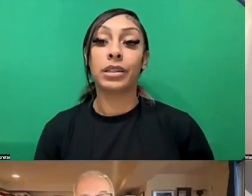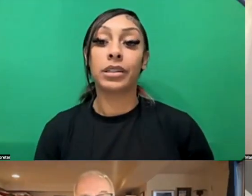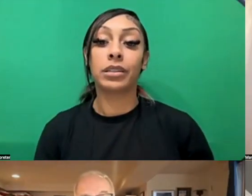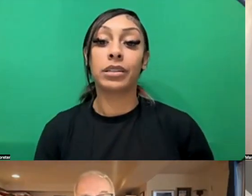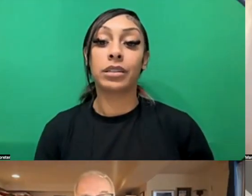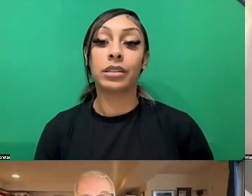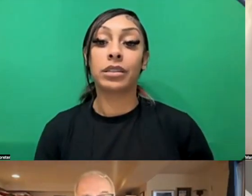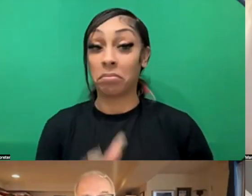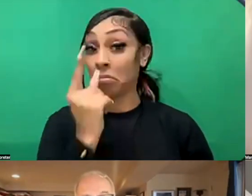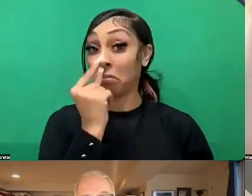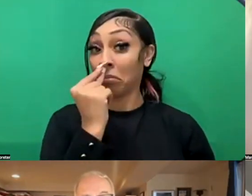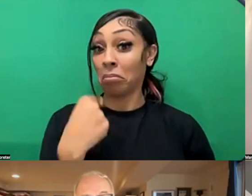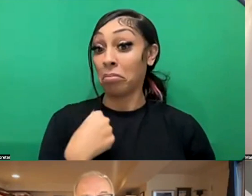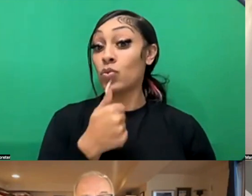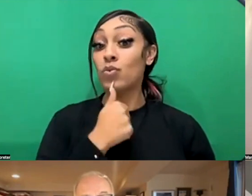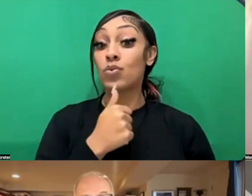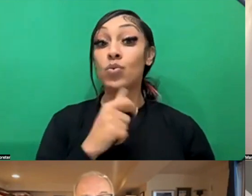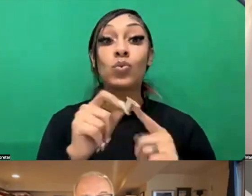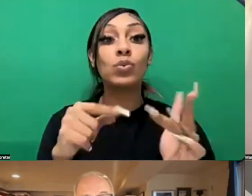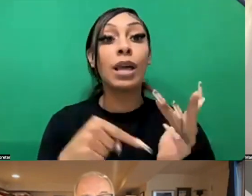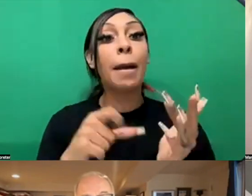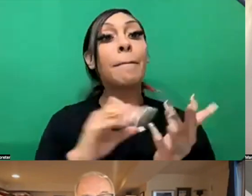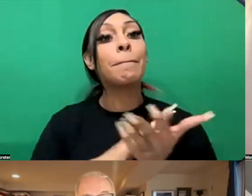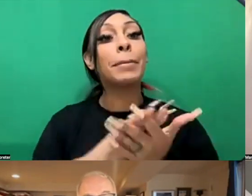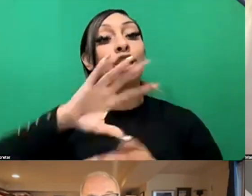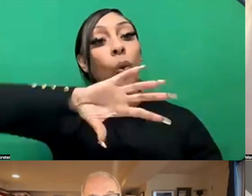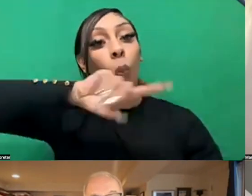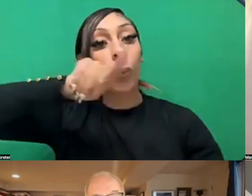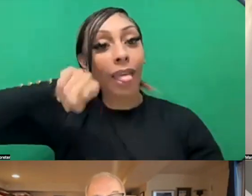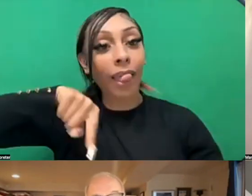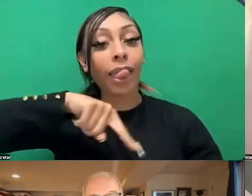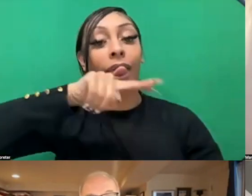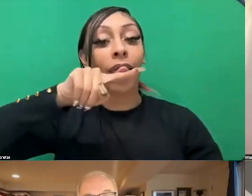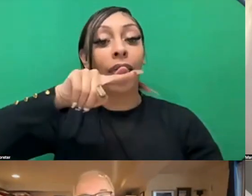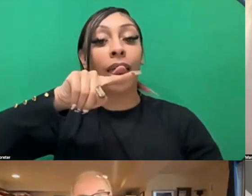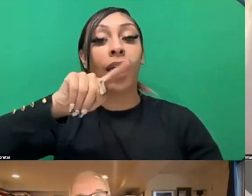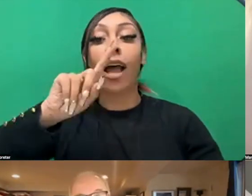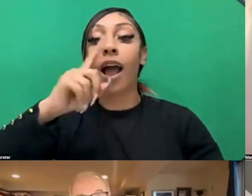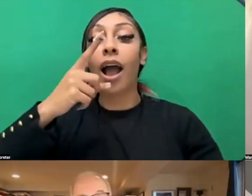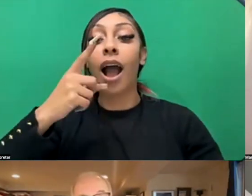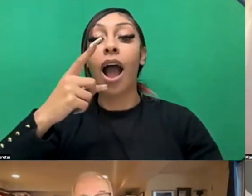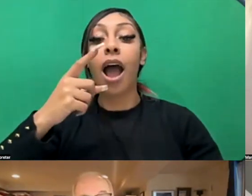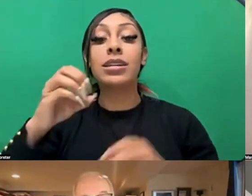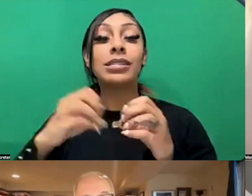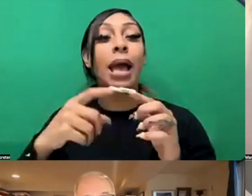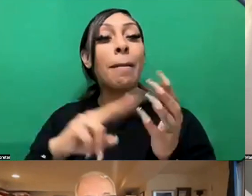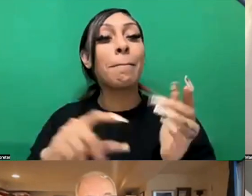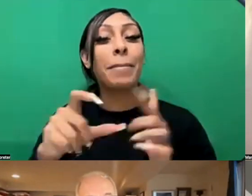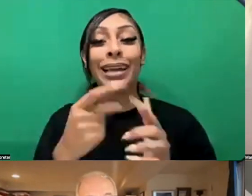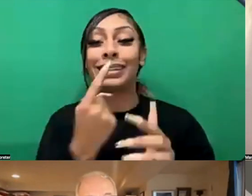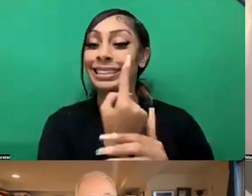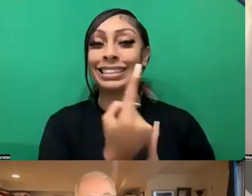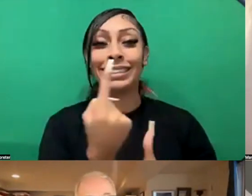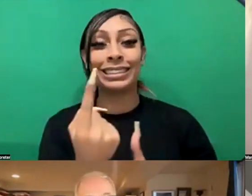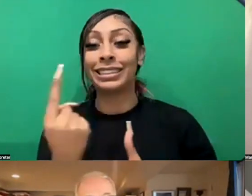I can use the pitch wheel to do that, but I cannot bend each note separately on the same